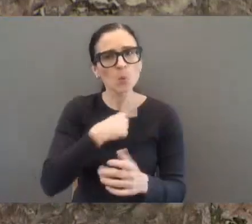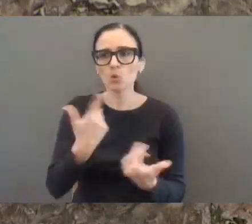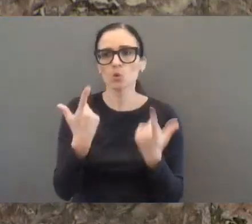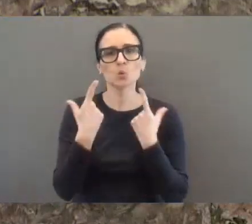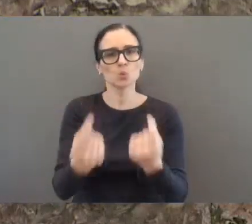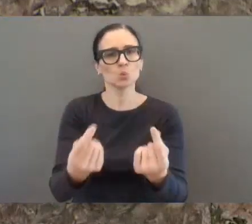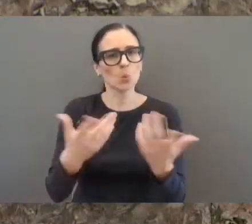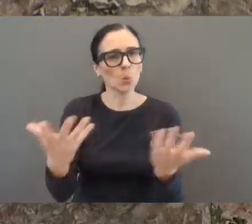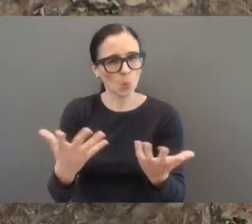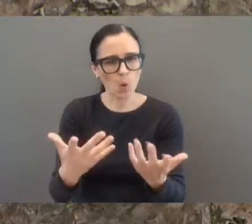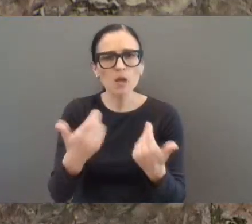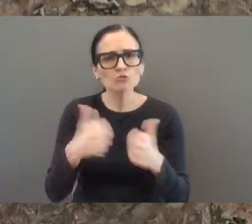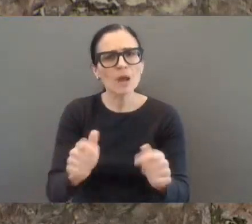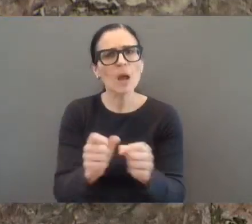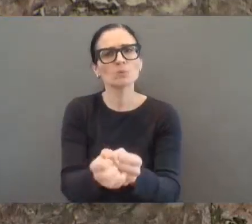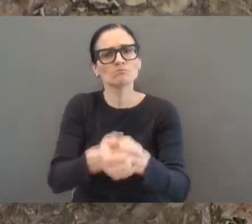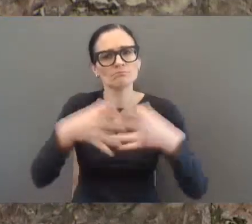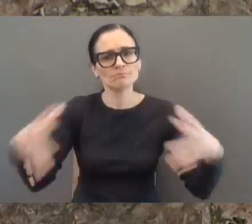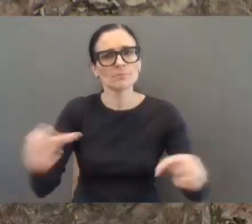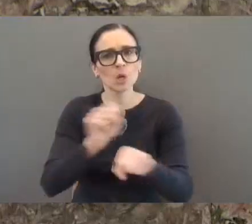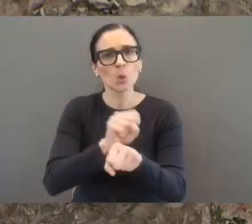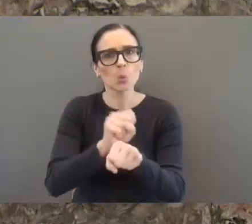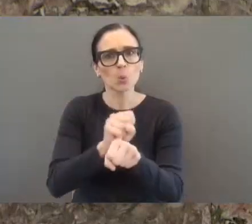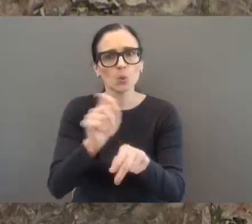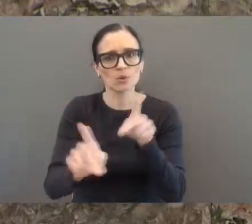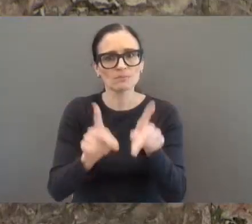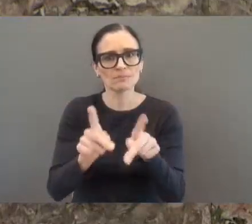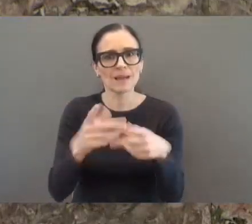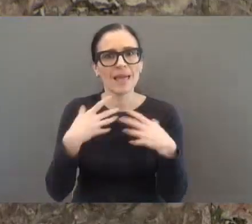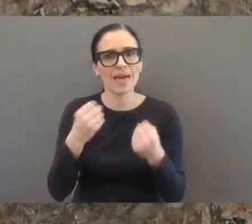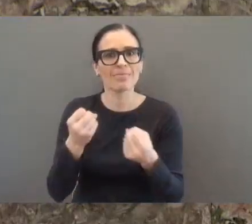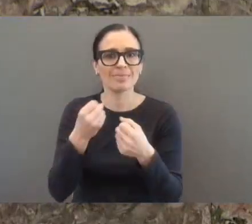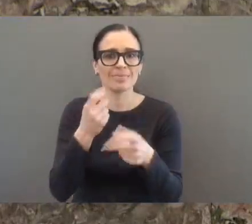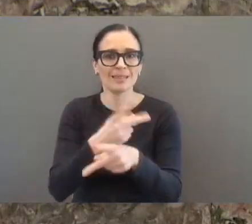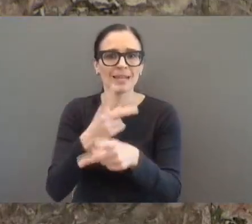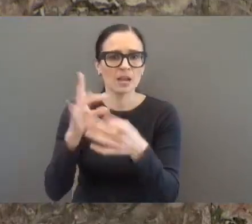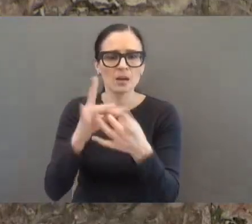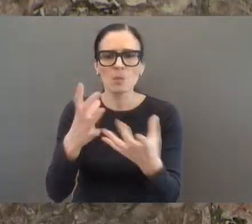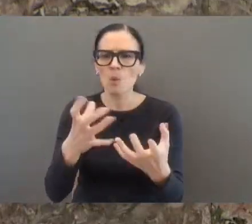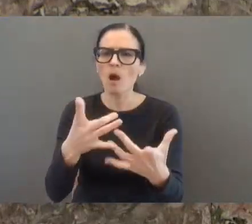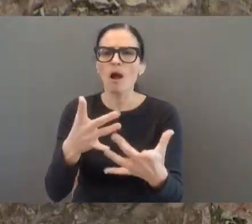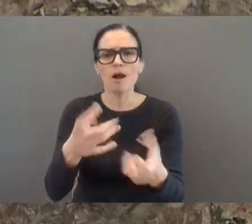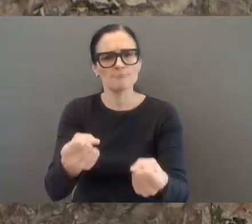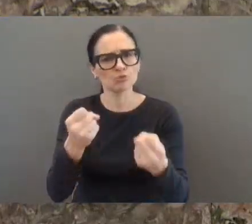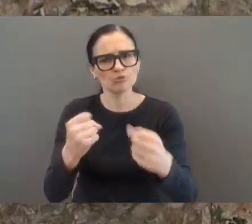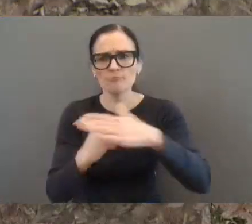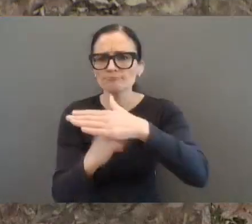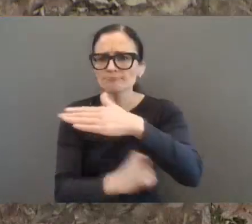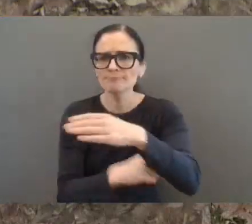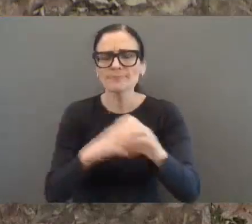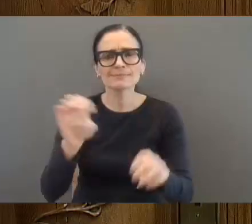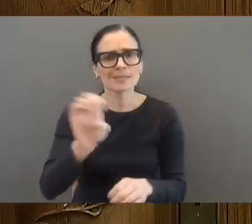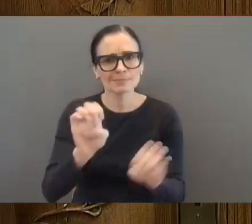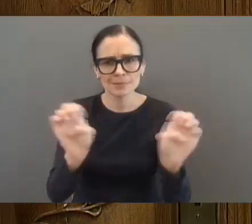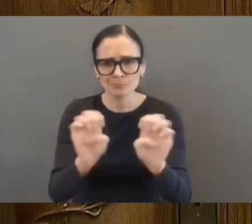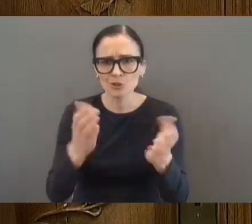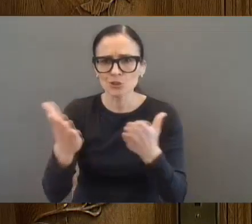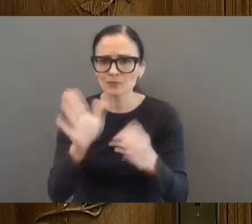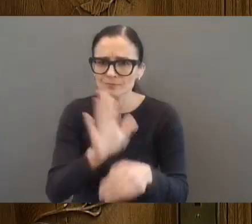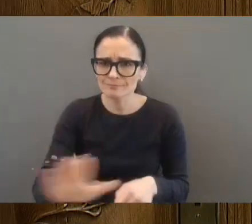strong emergency department system in communities large and small across British Columbia. Thank you, Mr. Speaker.